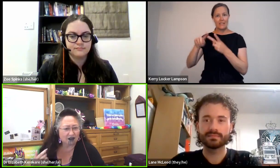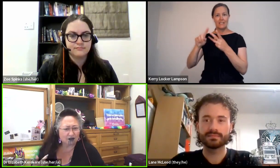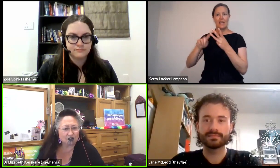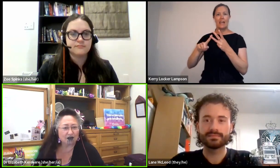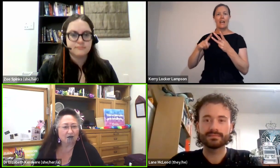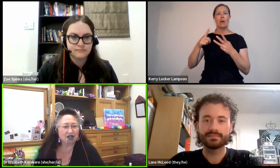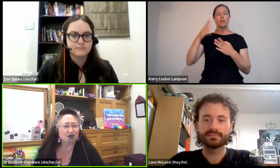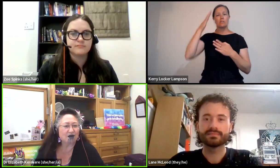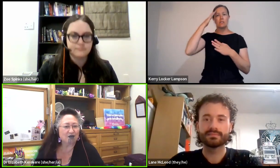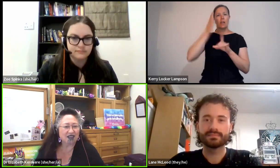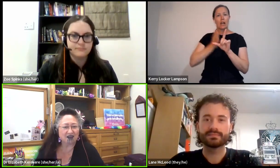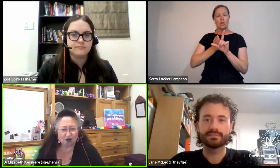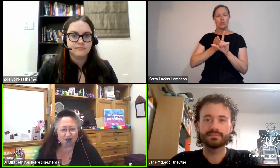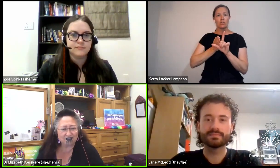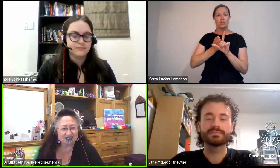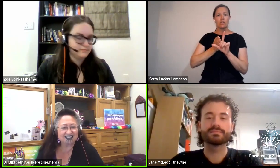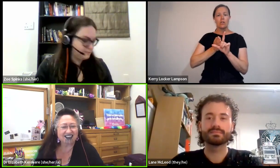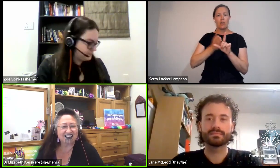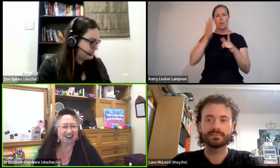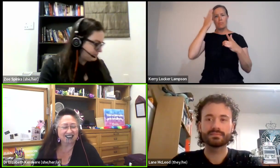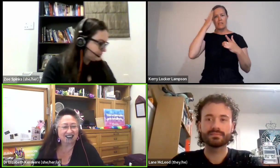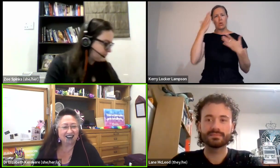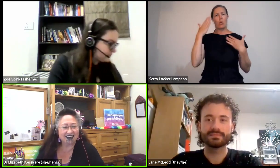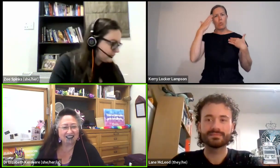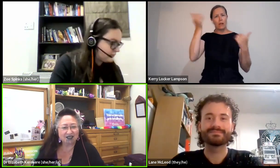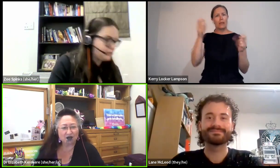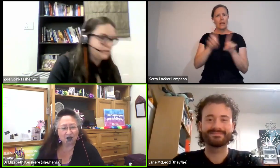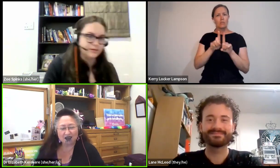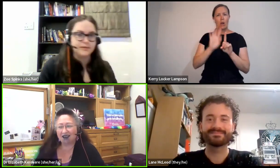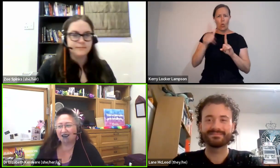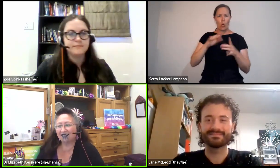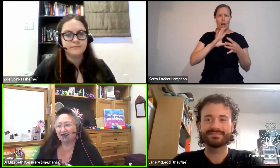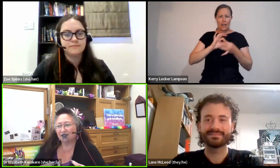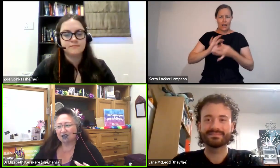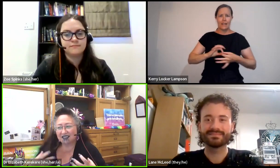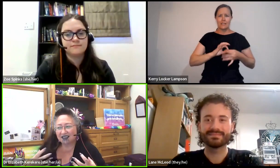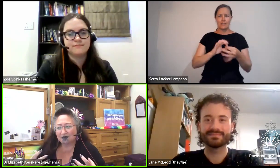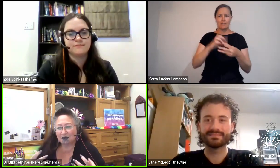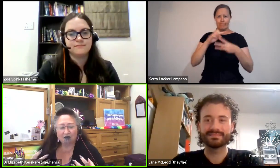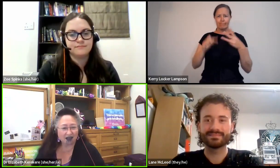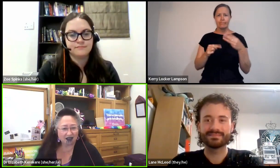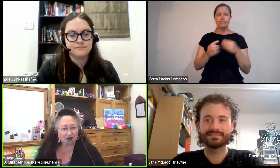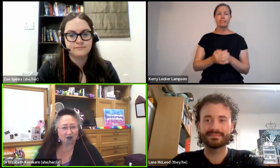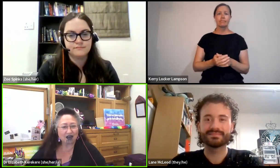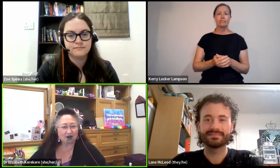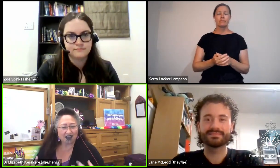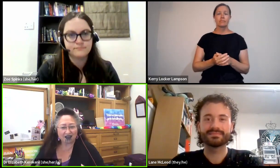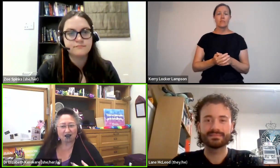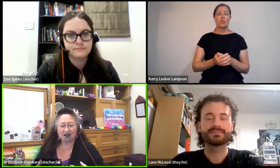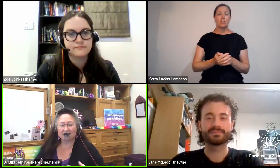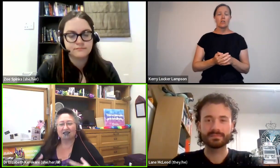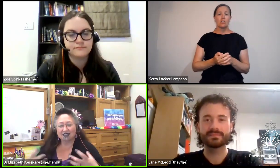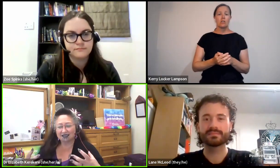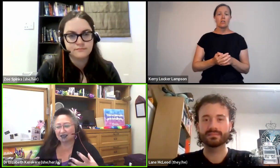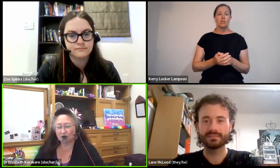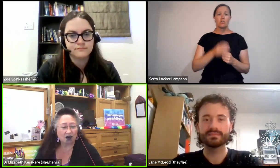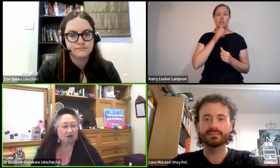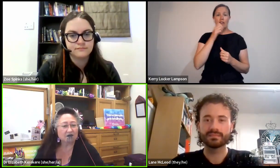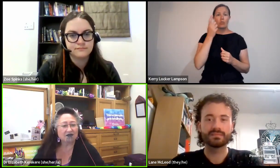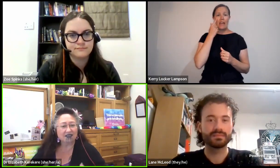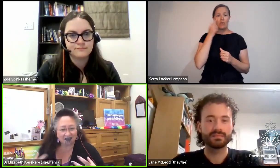our psychological and our mental well-being. All of those things are connected. And so I think those are things we bring when we look at